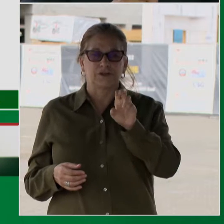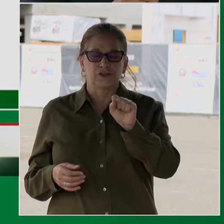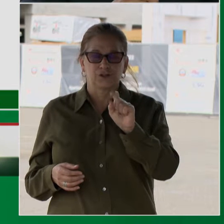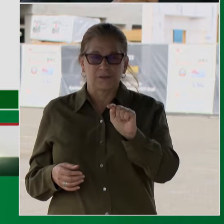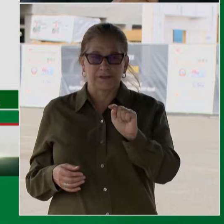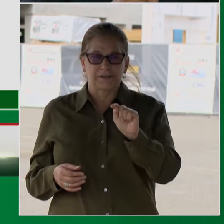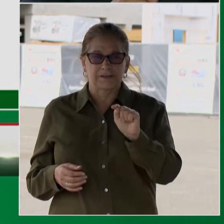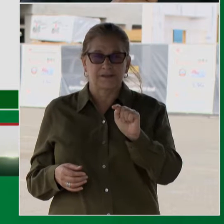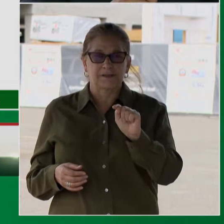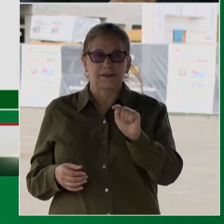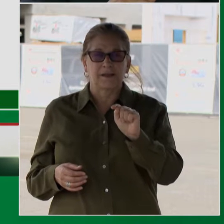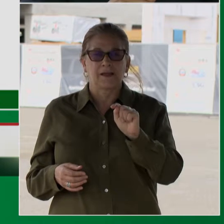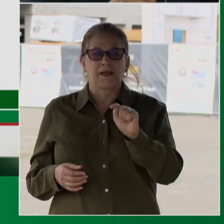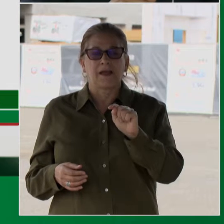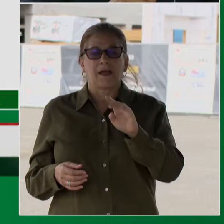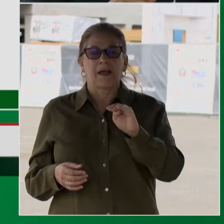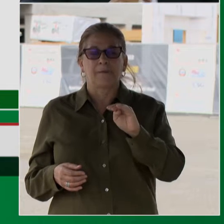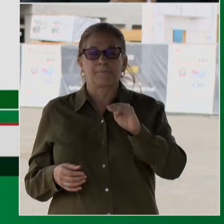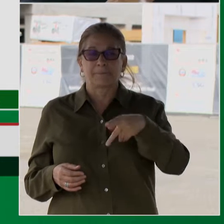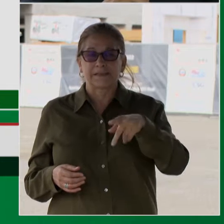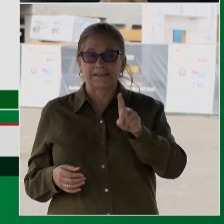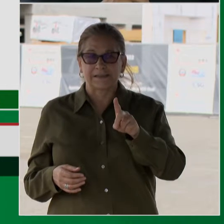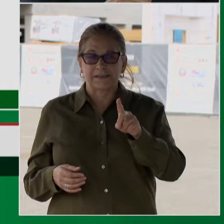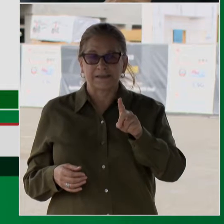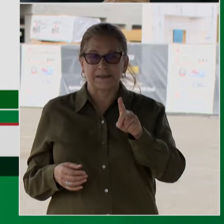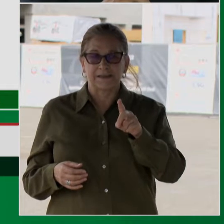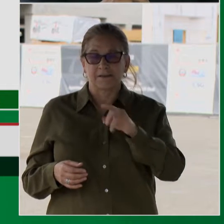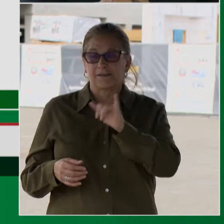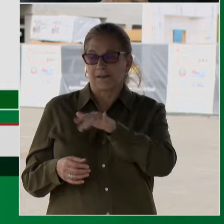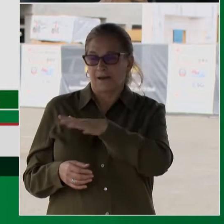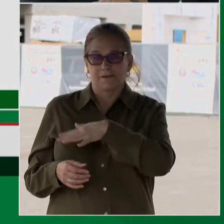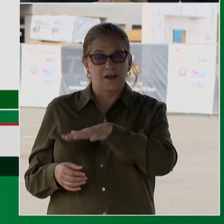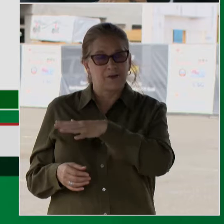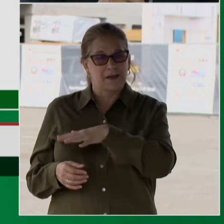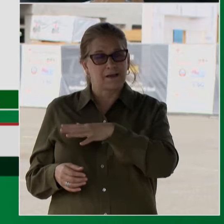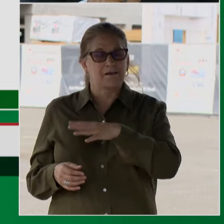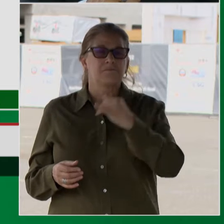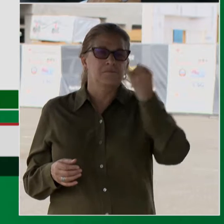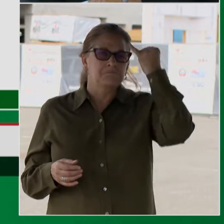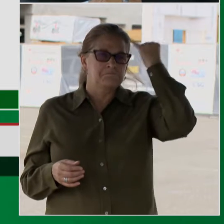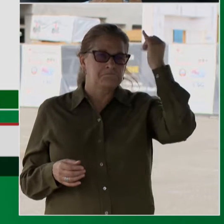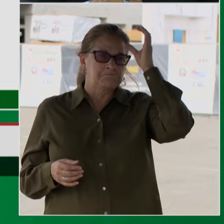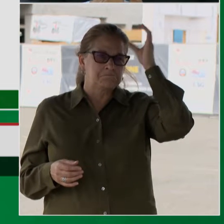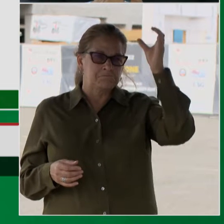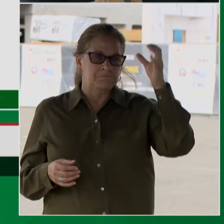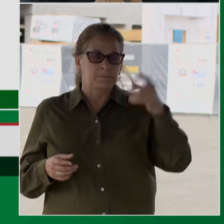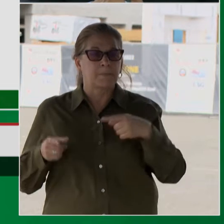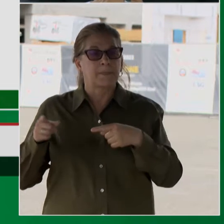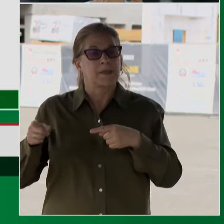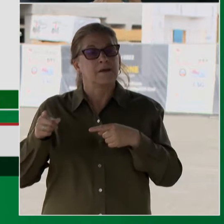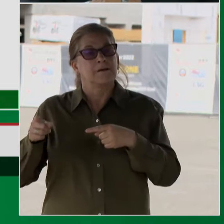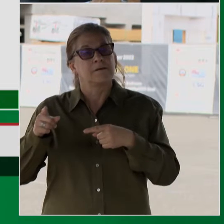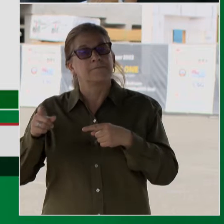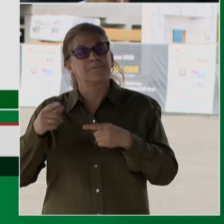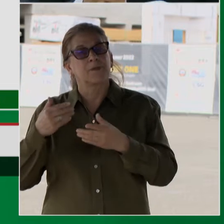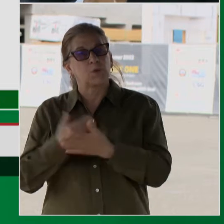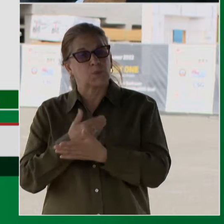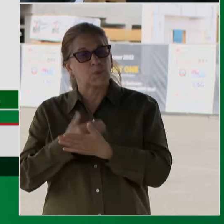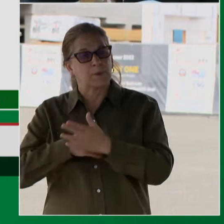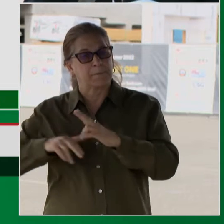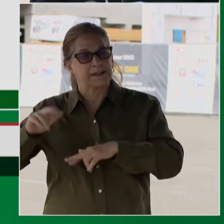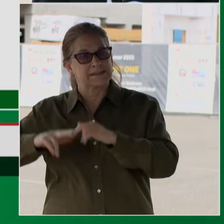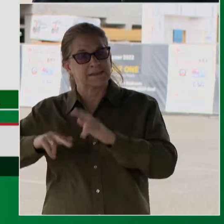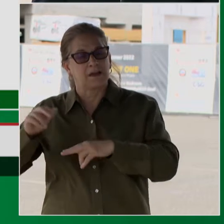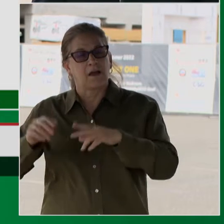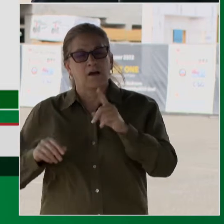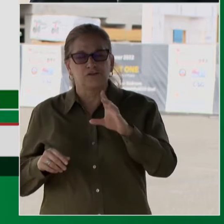3rd District and Engine 9. And this project, while still conceptual, could produce new public facilities as well as hundreds of units